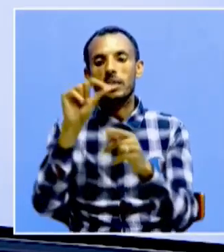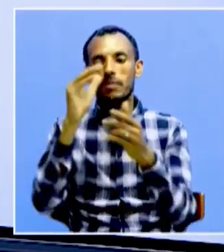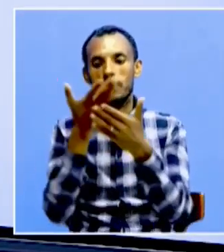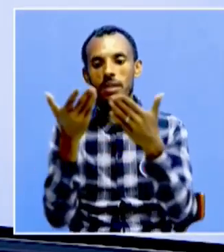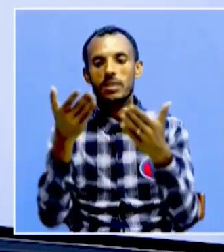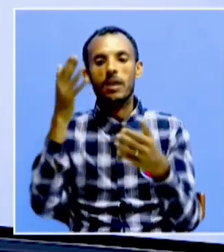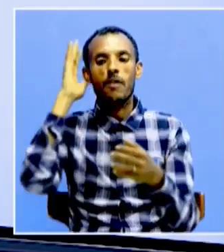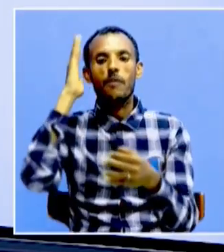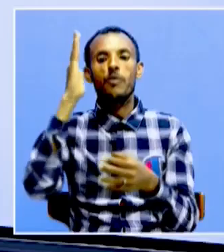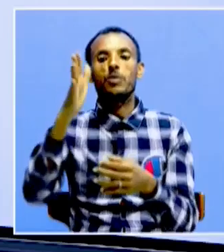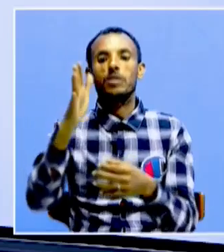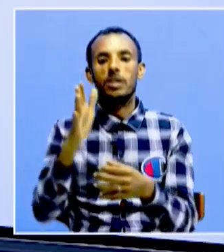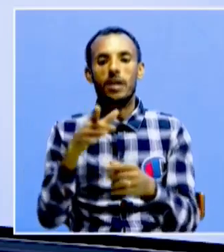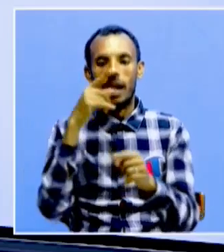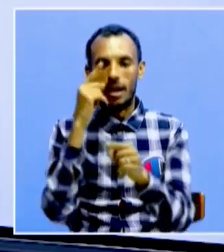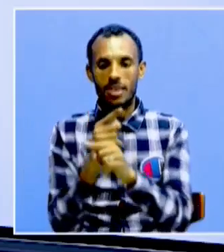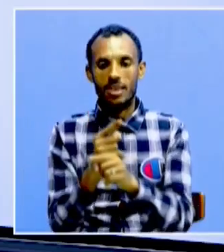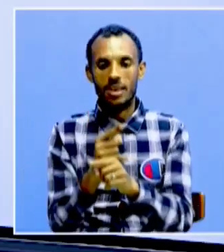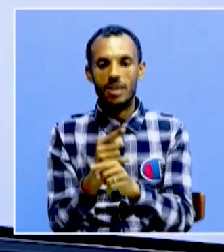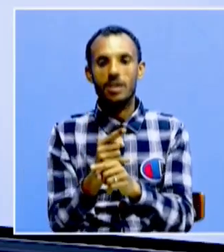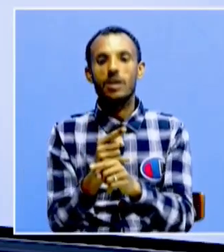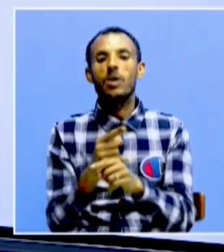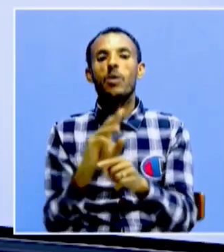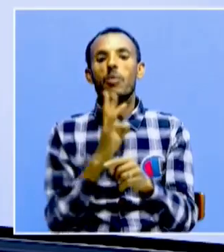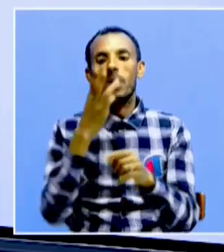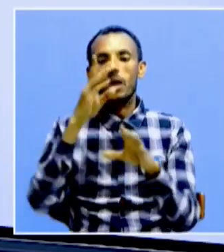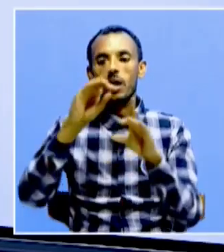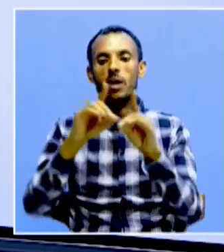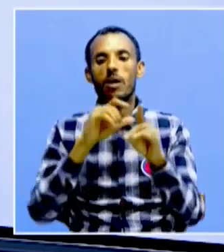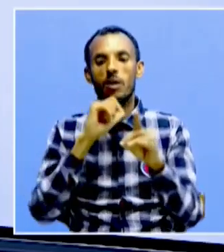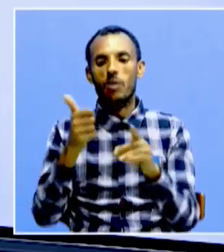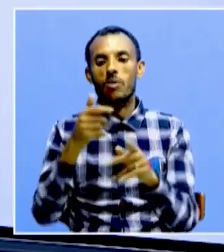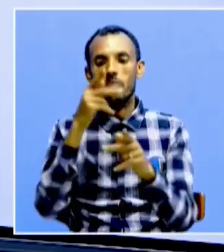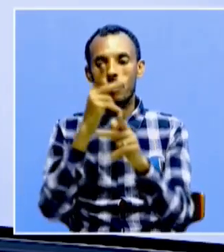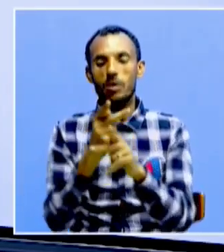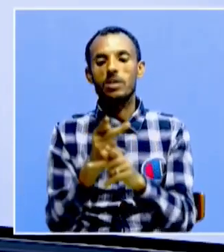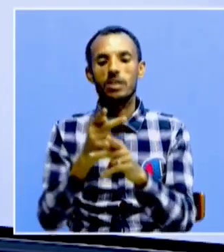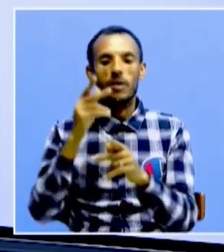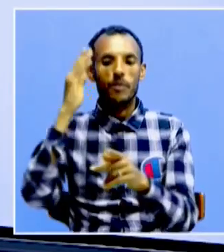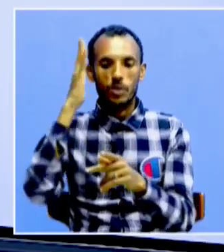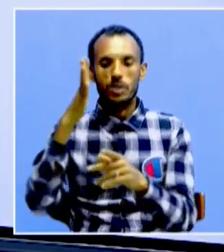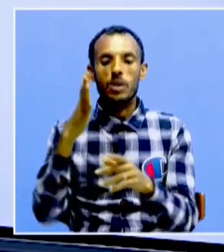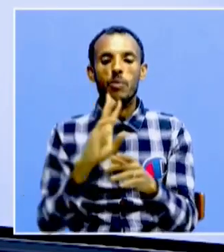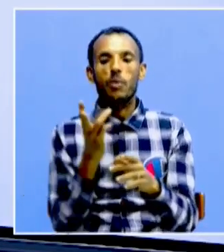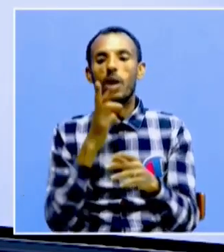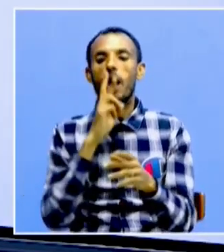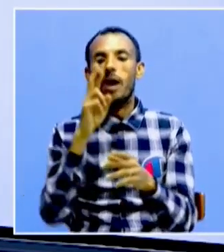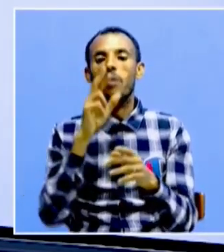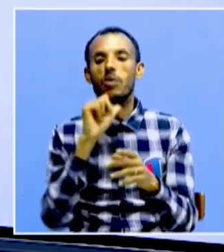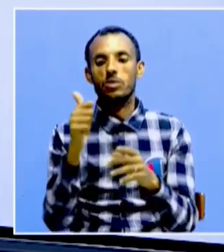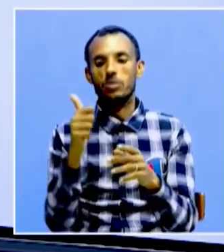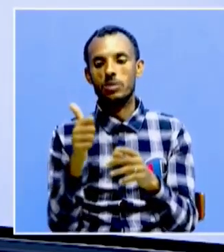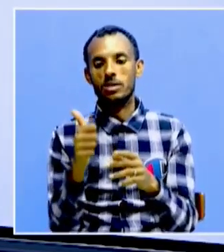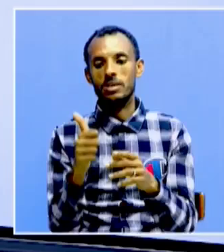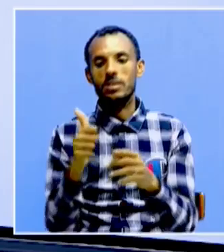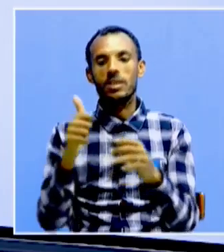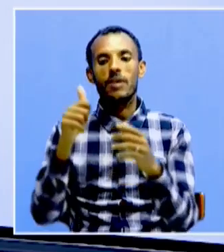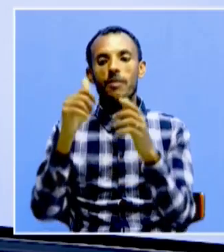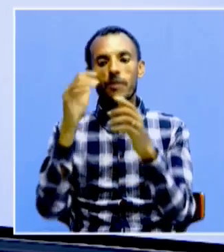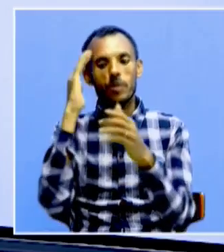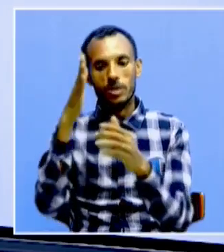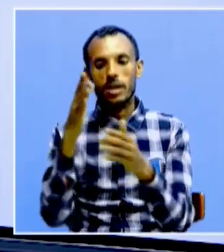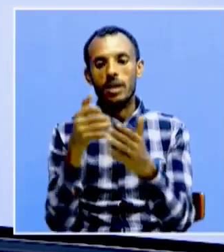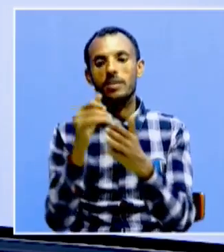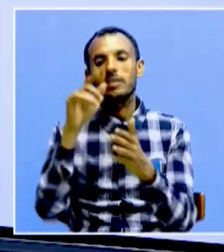future, right? So we don't hold the future. We are not sure what will happen in the future. So we set it